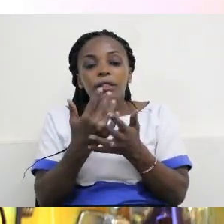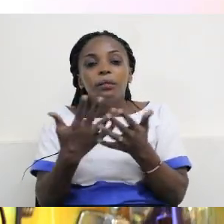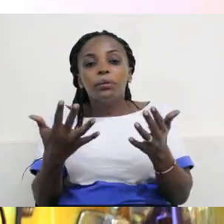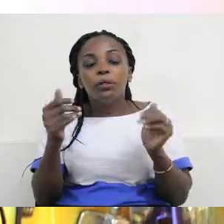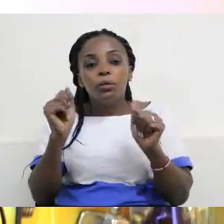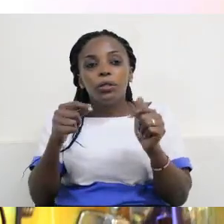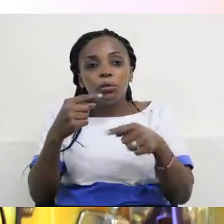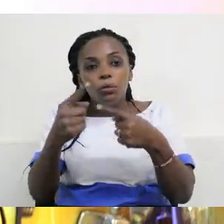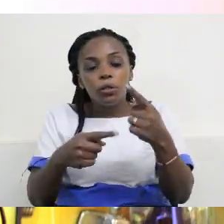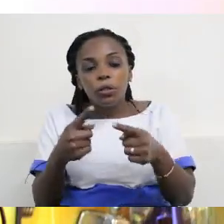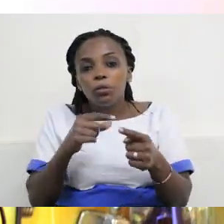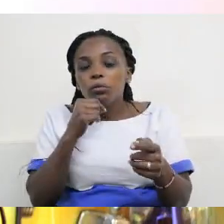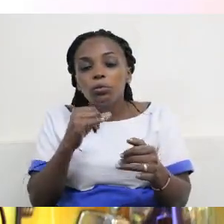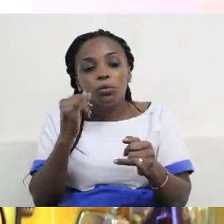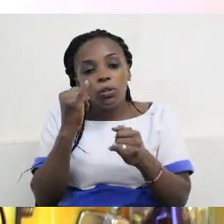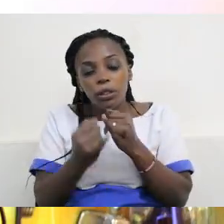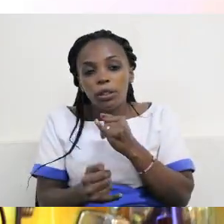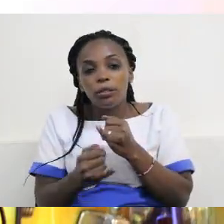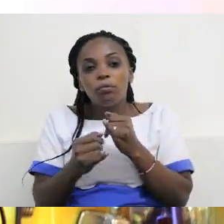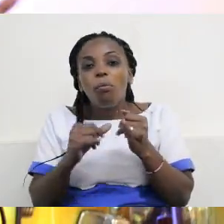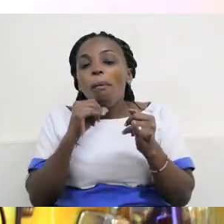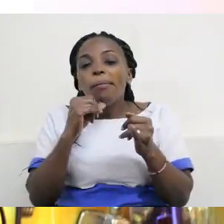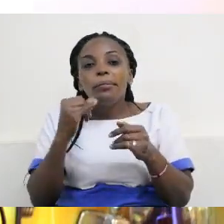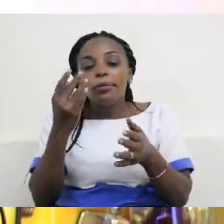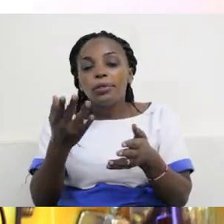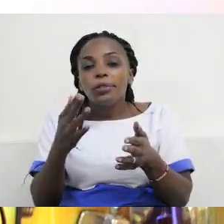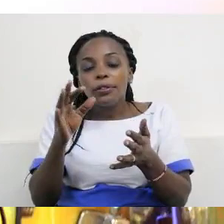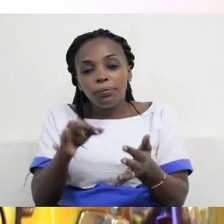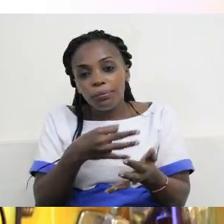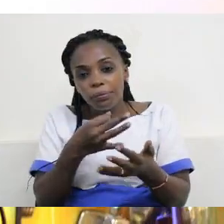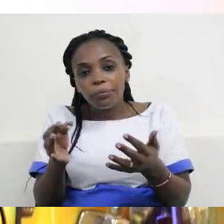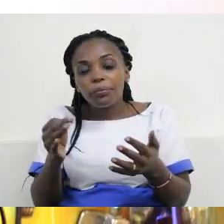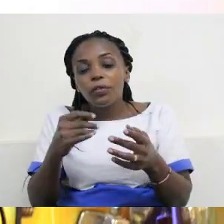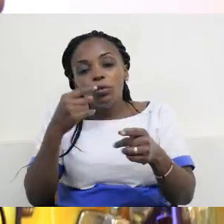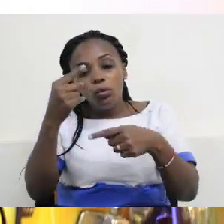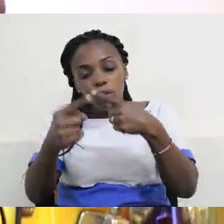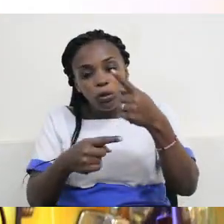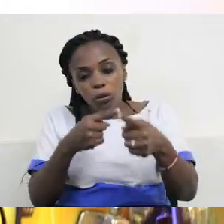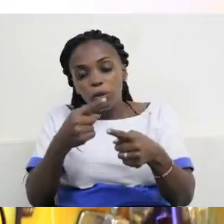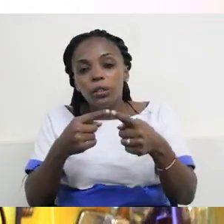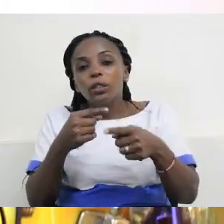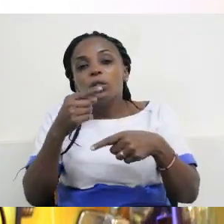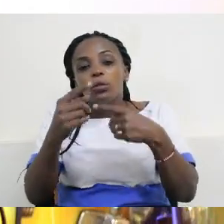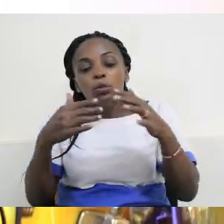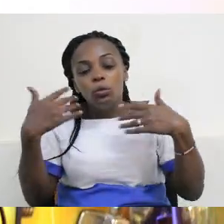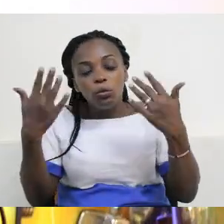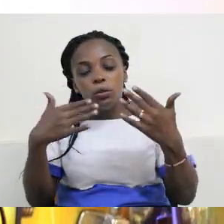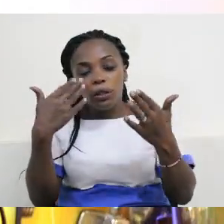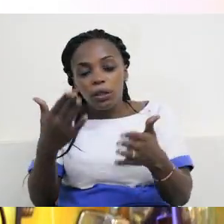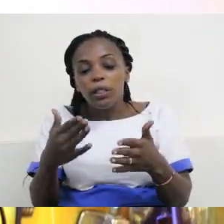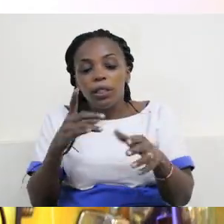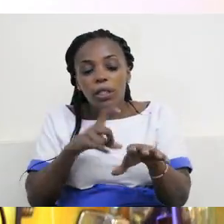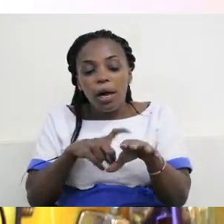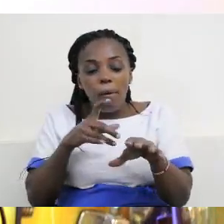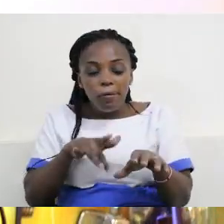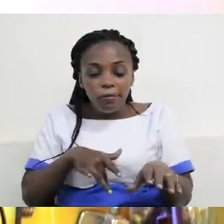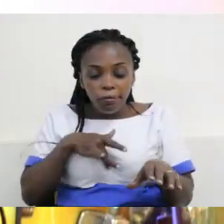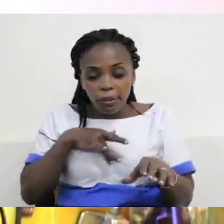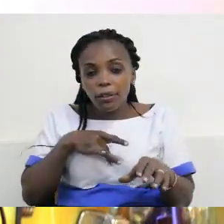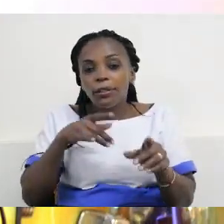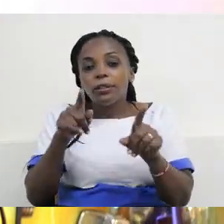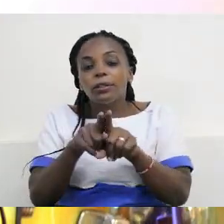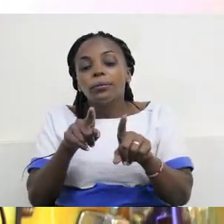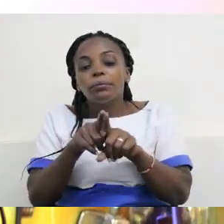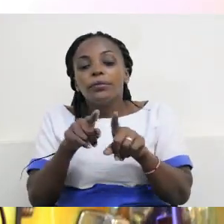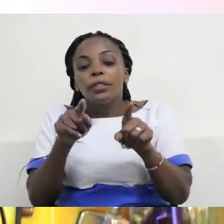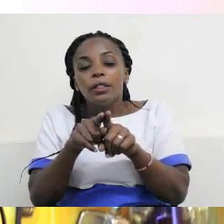is continual does not reduce, does not dwindle. It is continual. It is always there. When we feel like it, and even